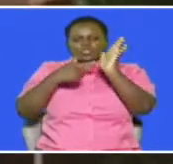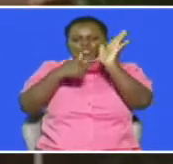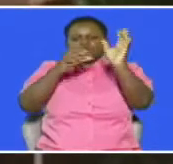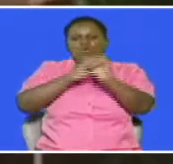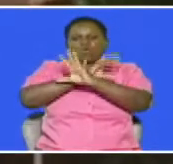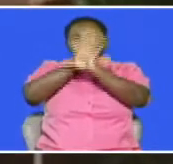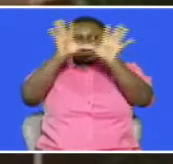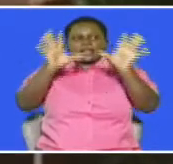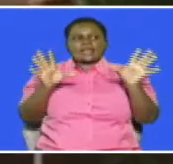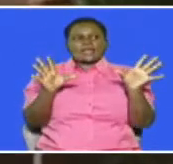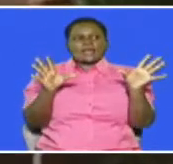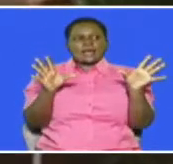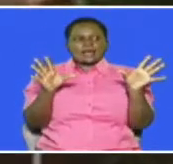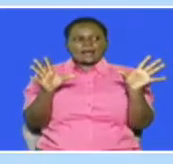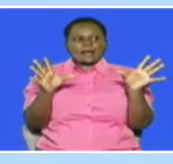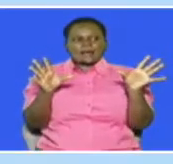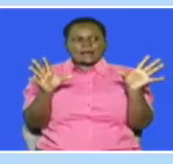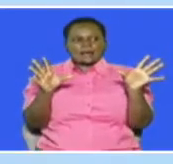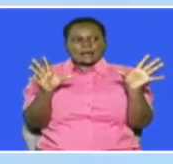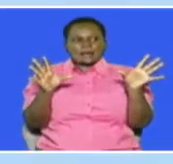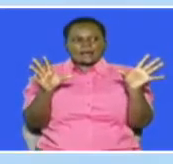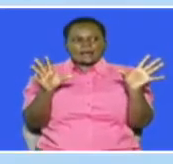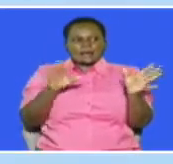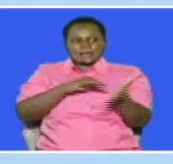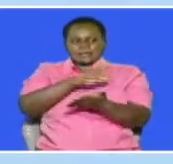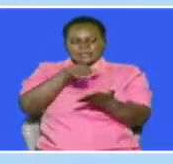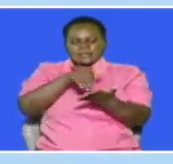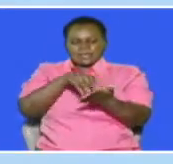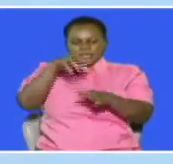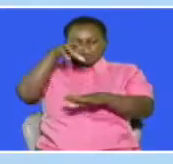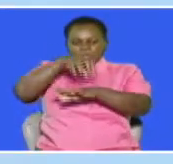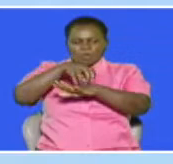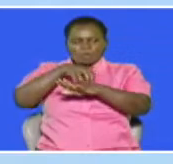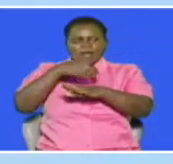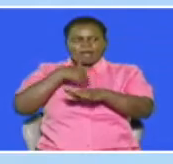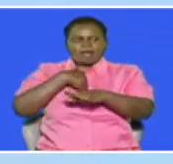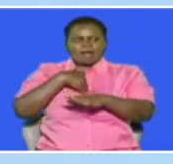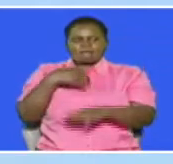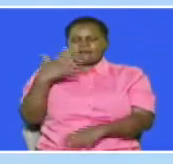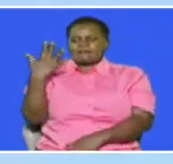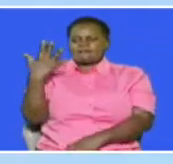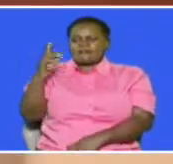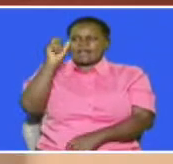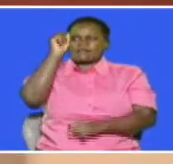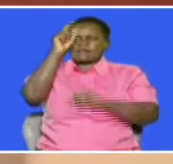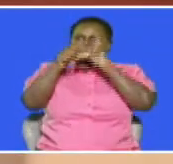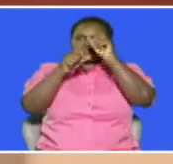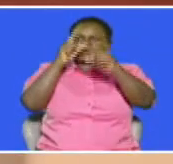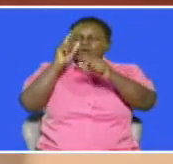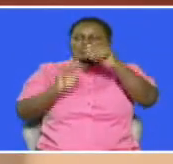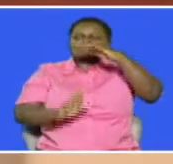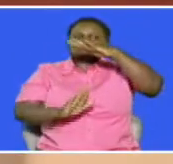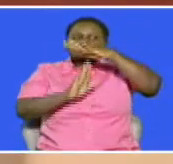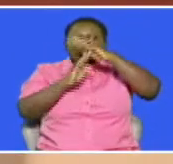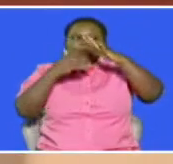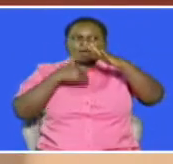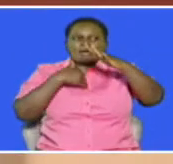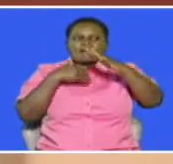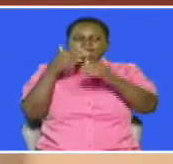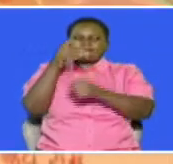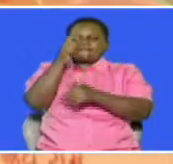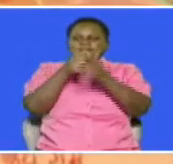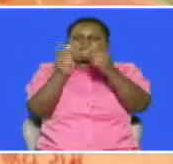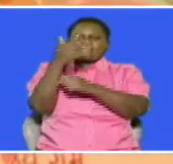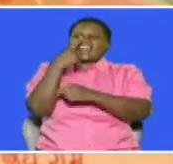like fingers pointing into the sky. The central dome is decorated with five silver urns, at the top of which there is a white flag.